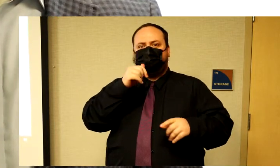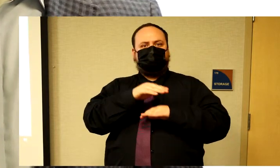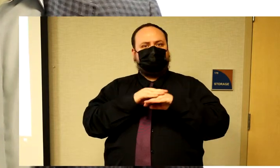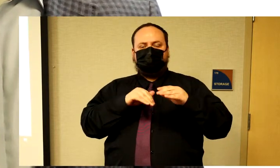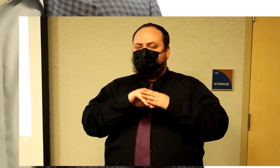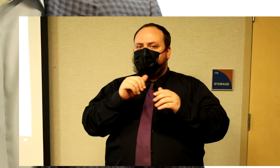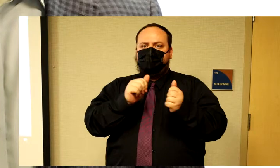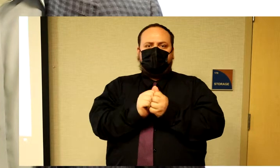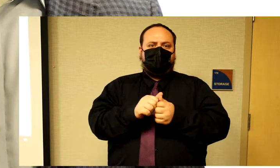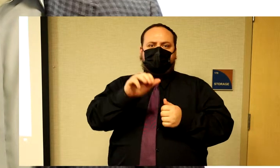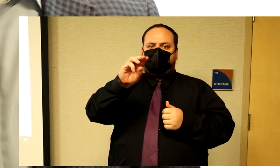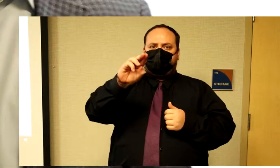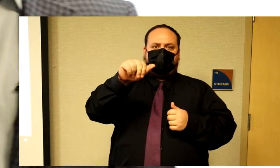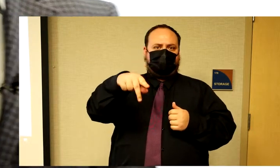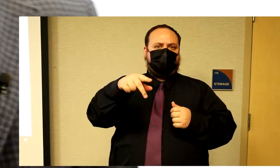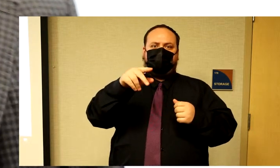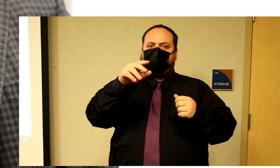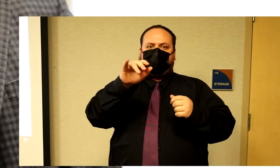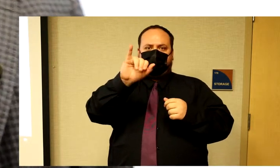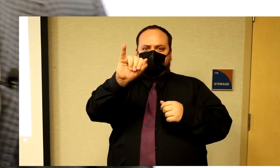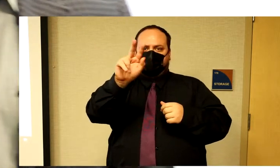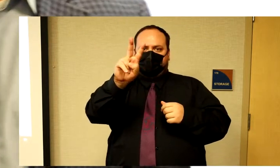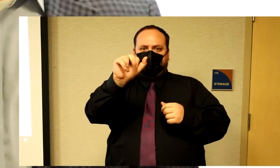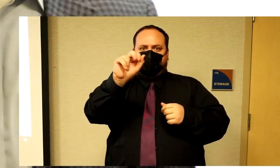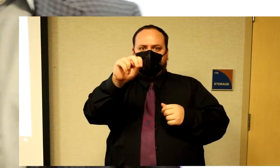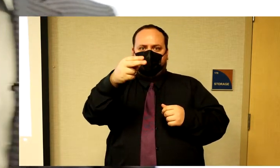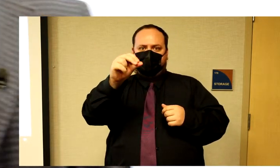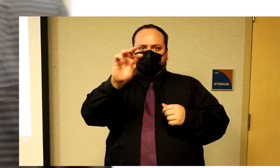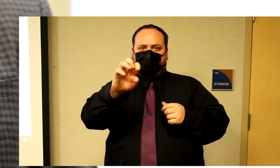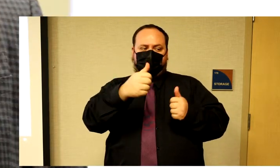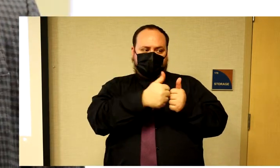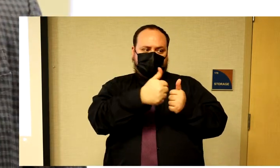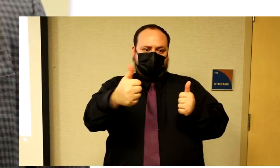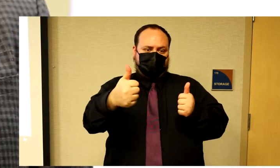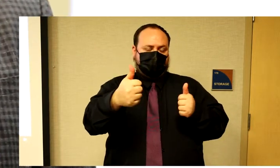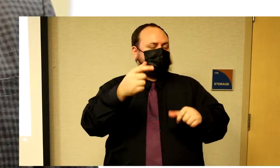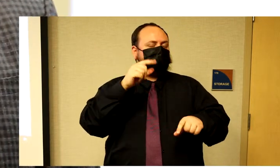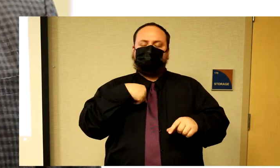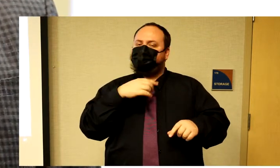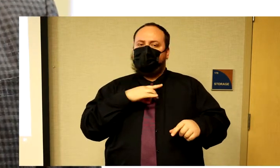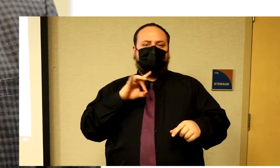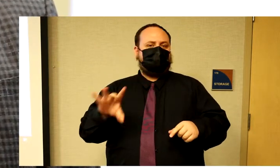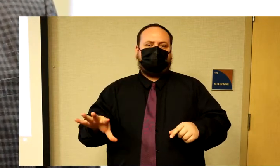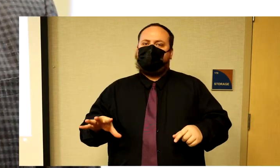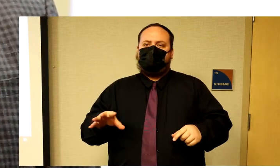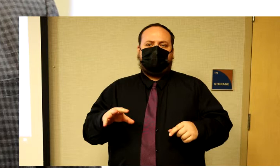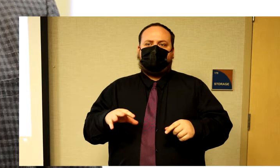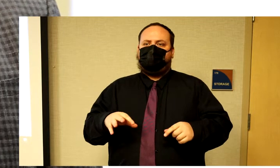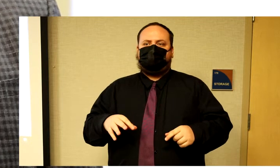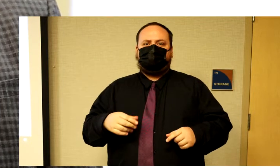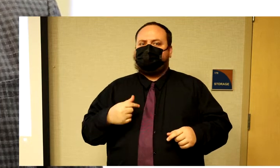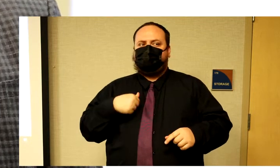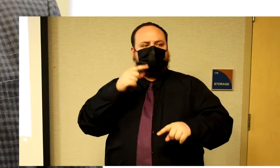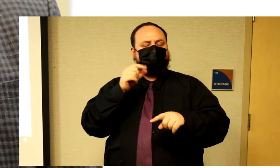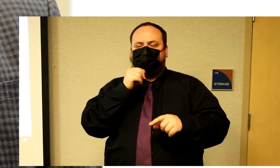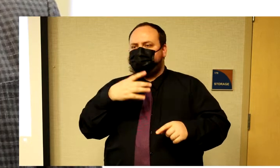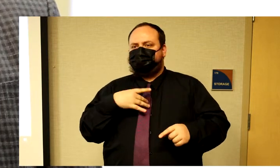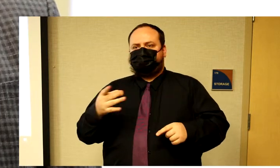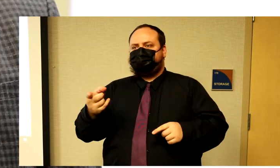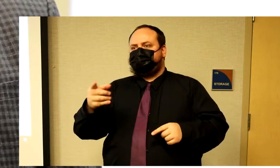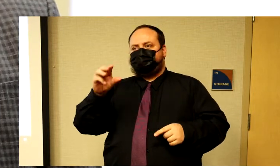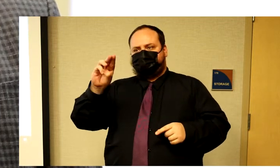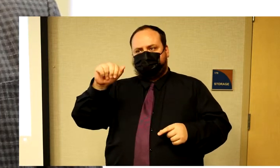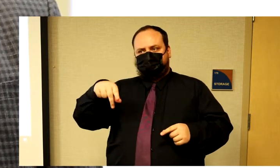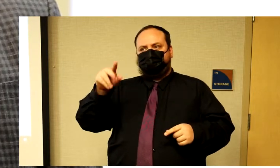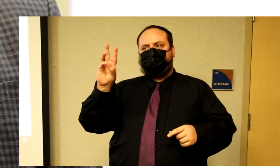6 would be. That's 6? Map Okay. 6 would be pretty tough for me to cut Ivanhoe in half. I'm with Garth as well, I don't like map 6.